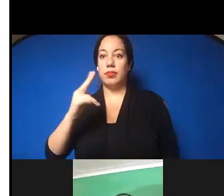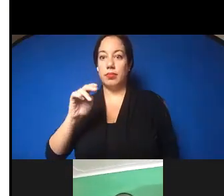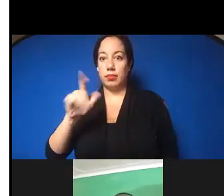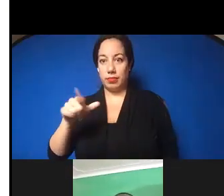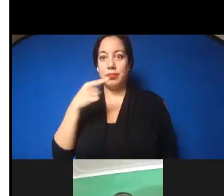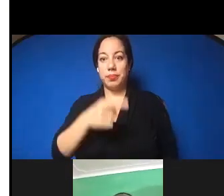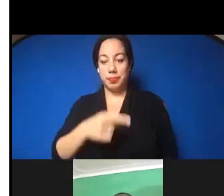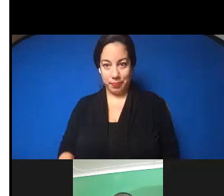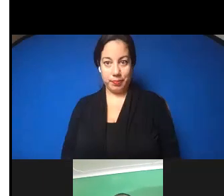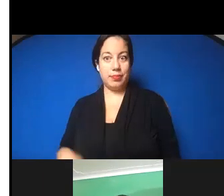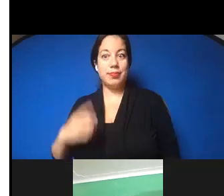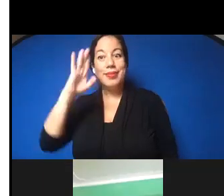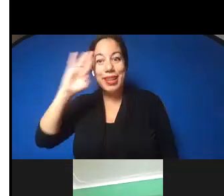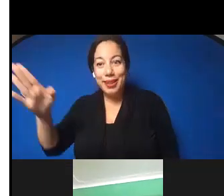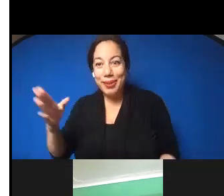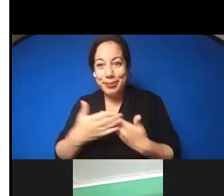Hello, everyone.